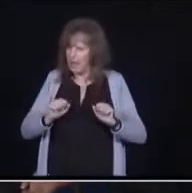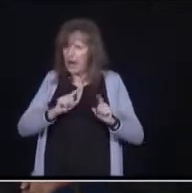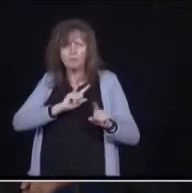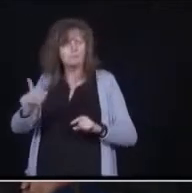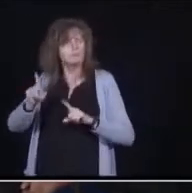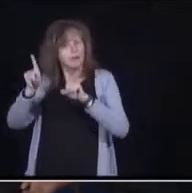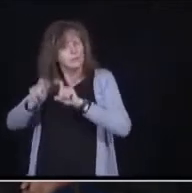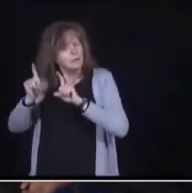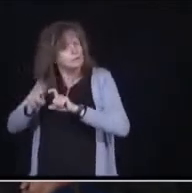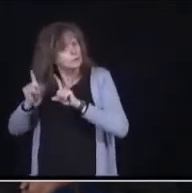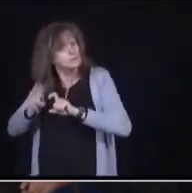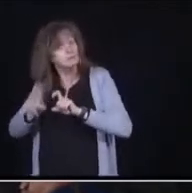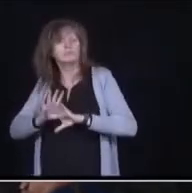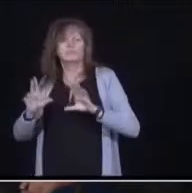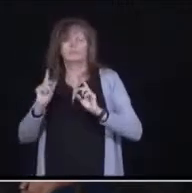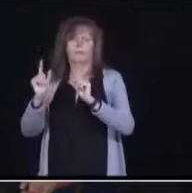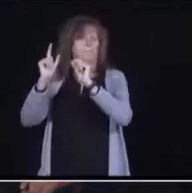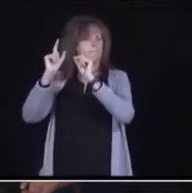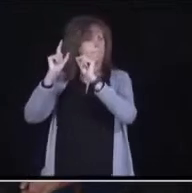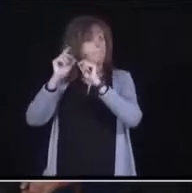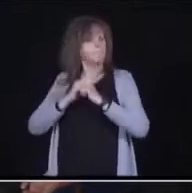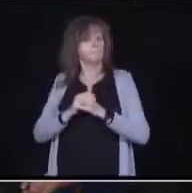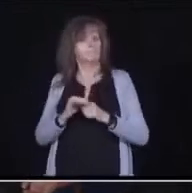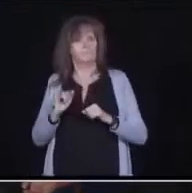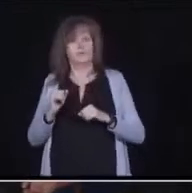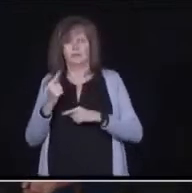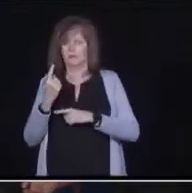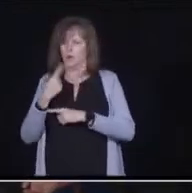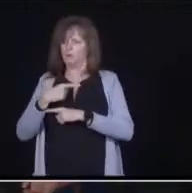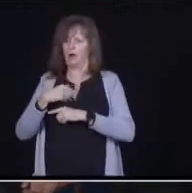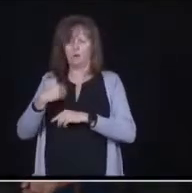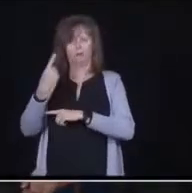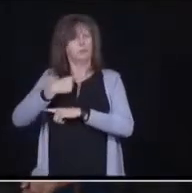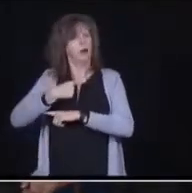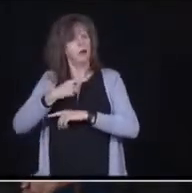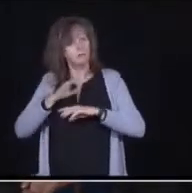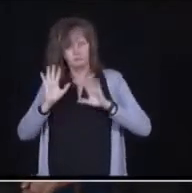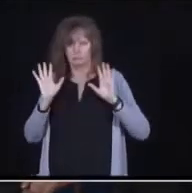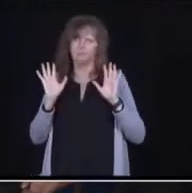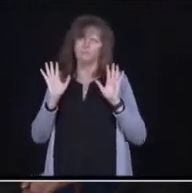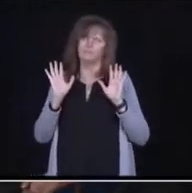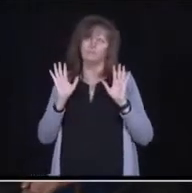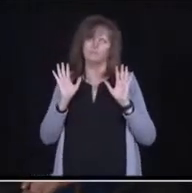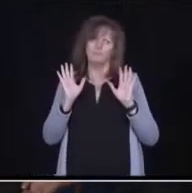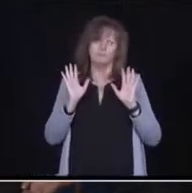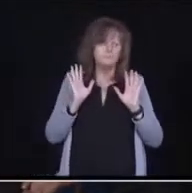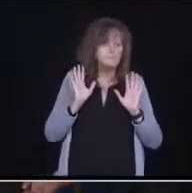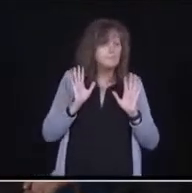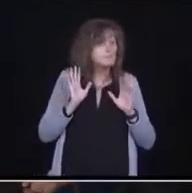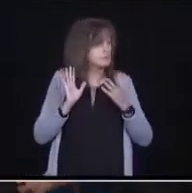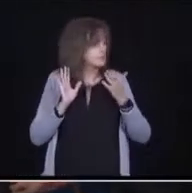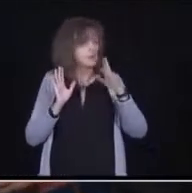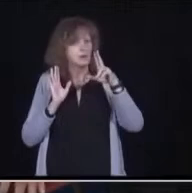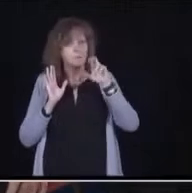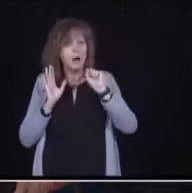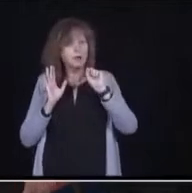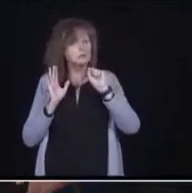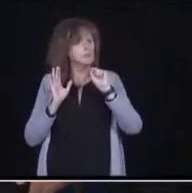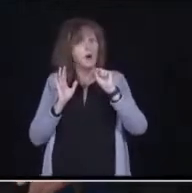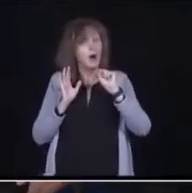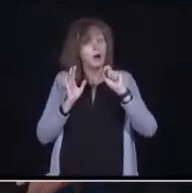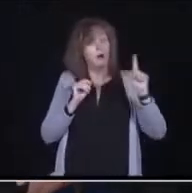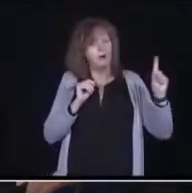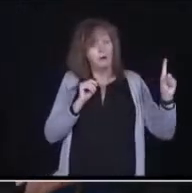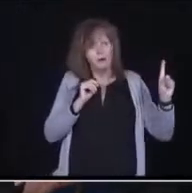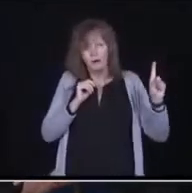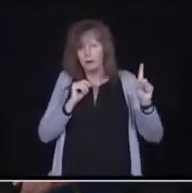say, from one day to the next, you'd think a bus came along and dropped hundreds and hundreds of people off.